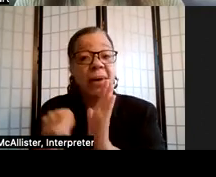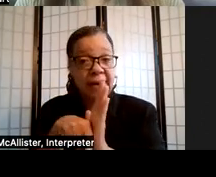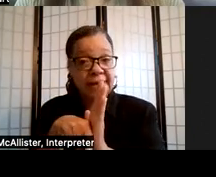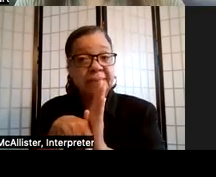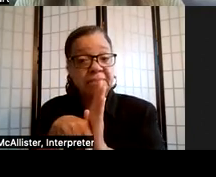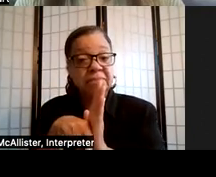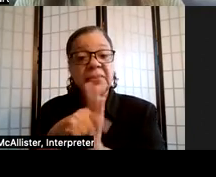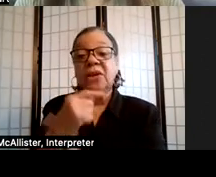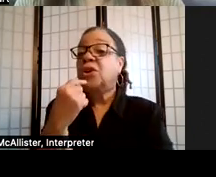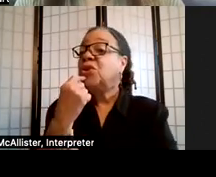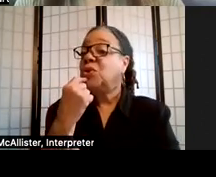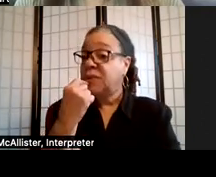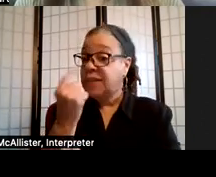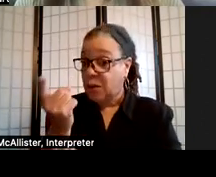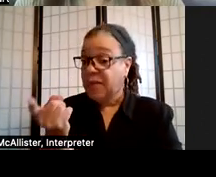them about